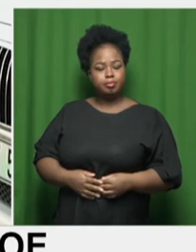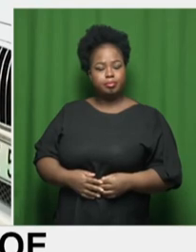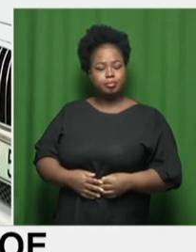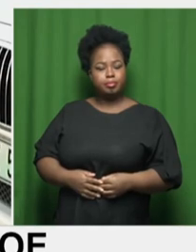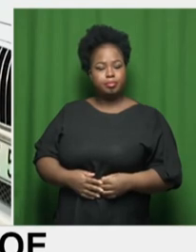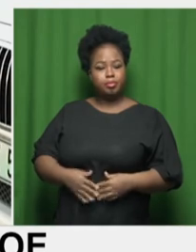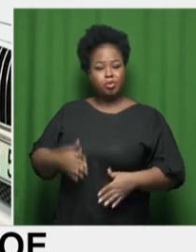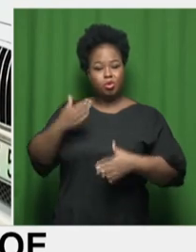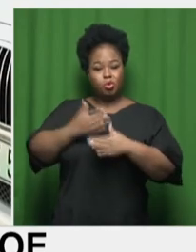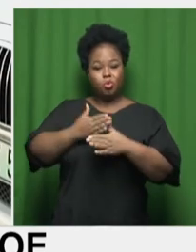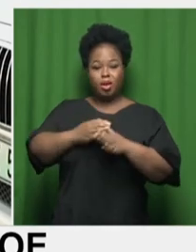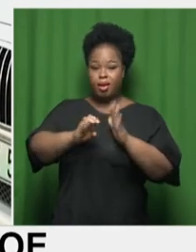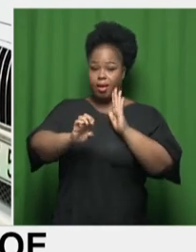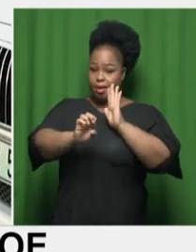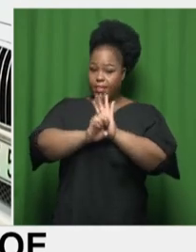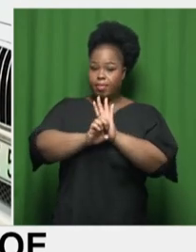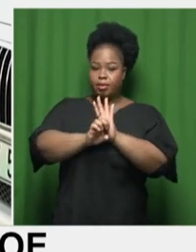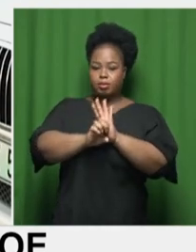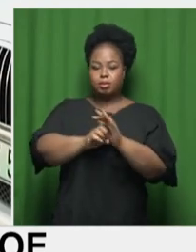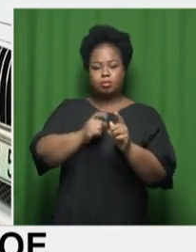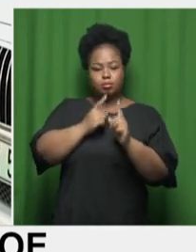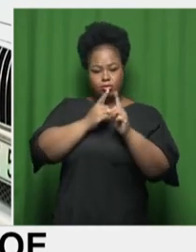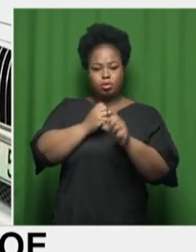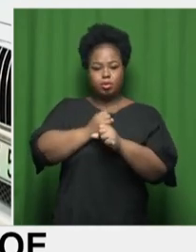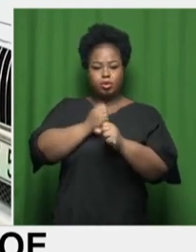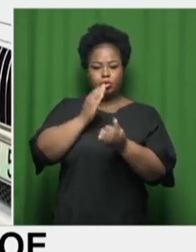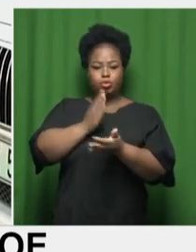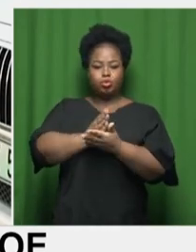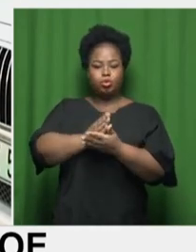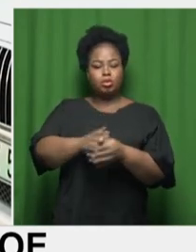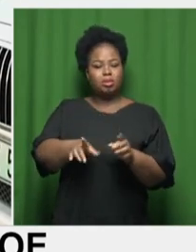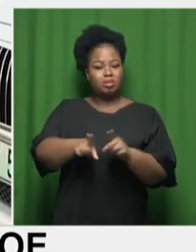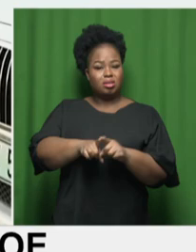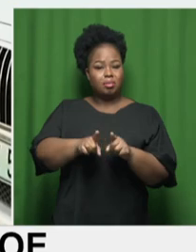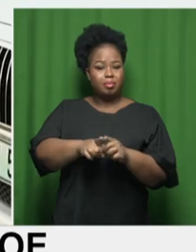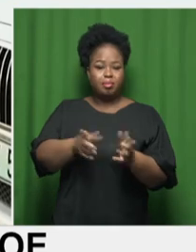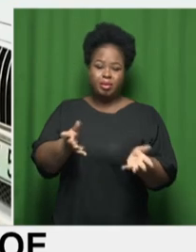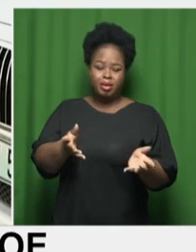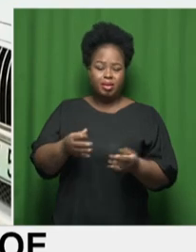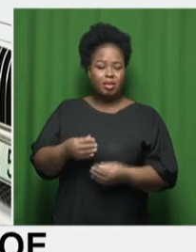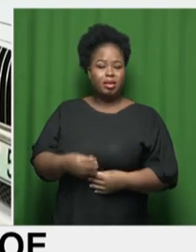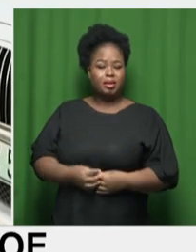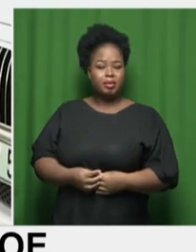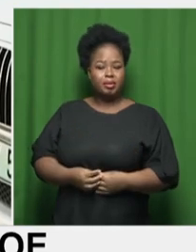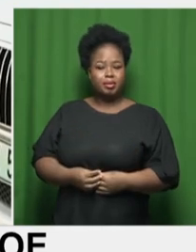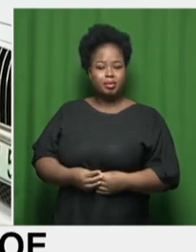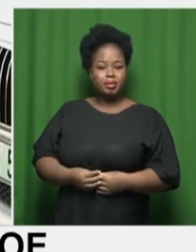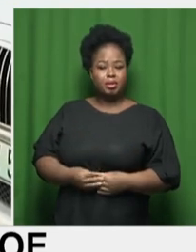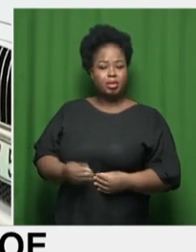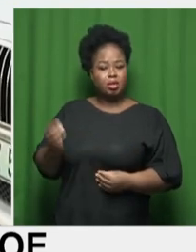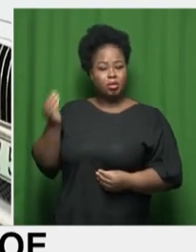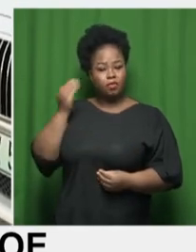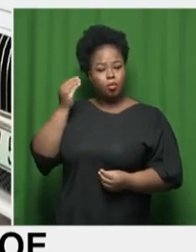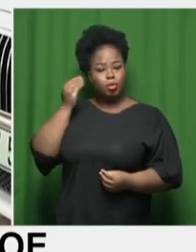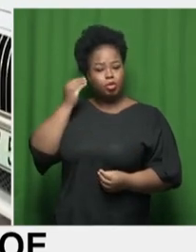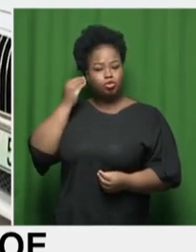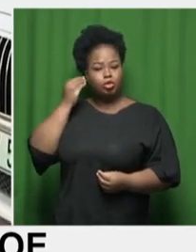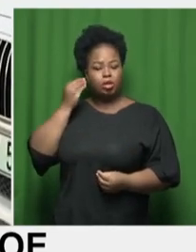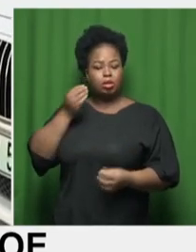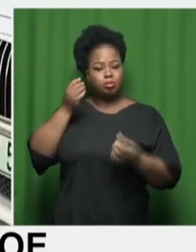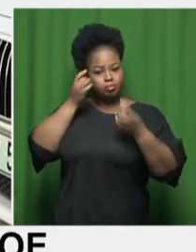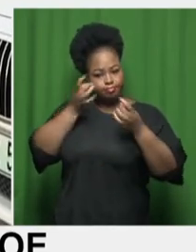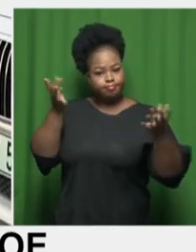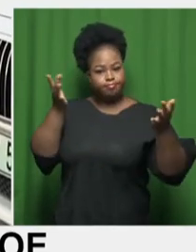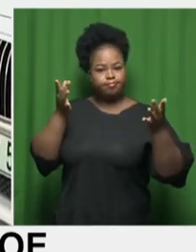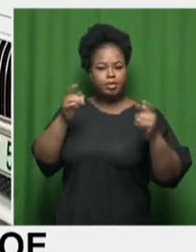work ethics when it comes to making sure that even the information that is publicized to the public